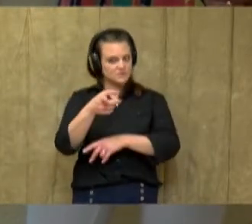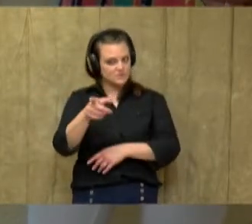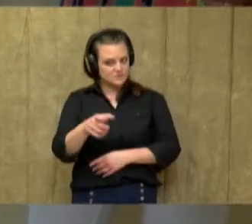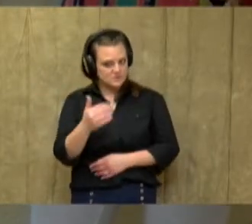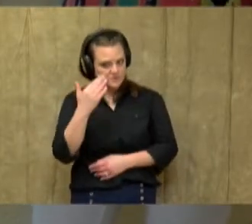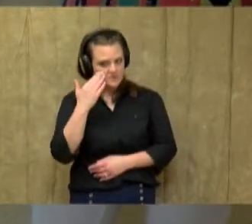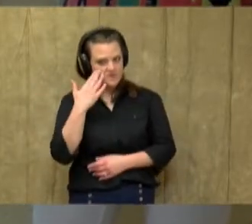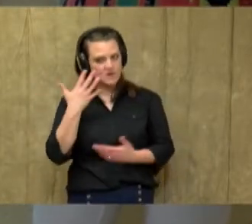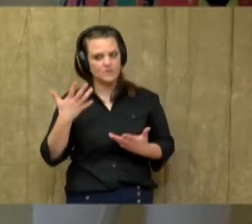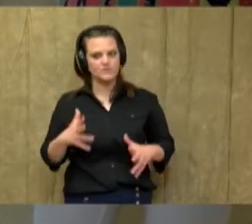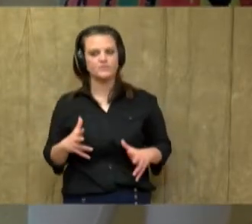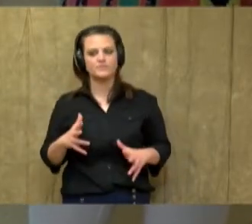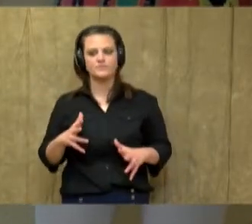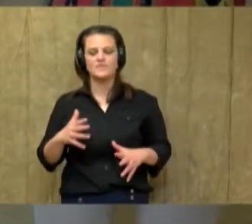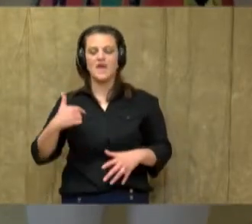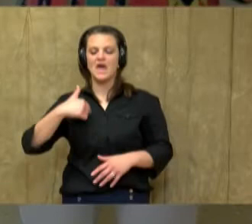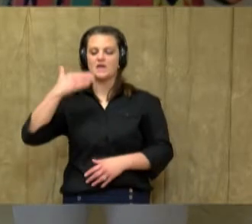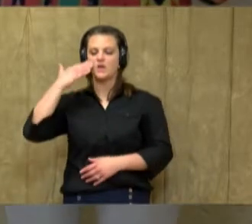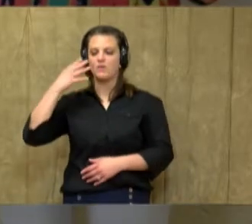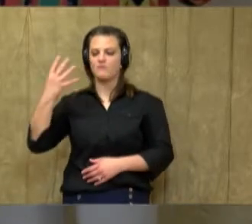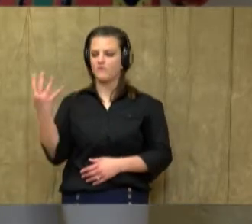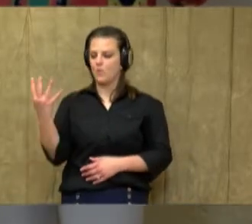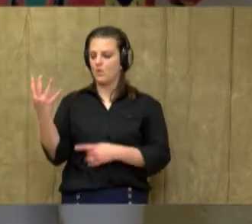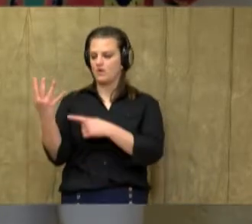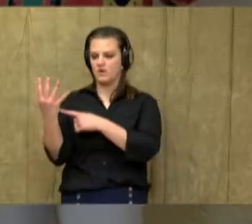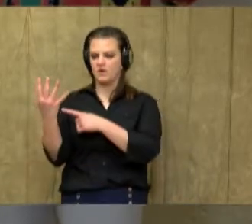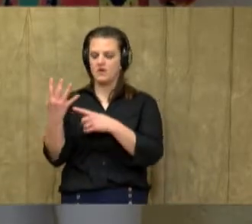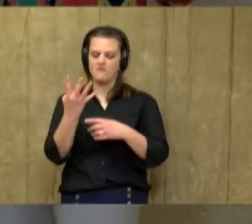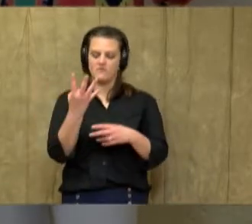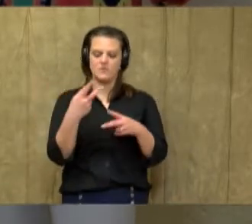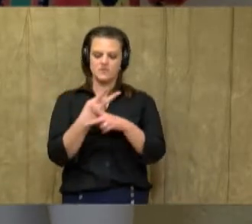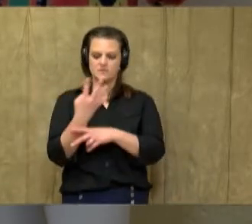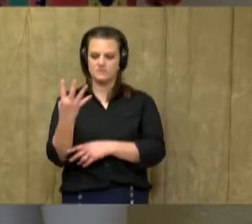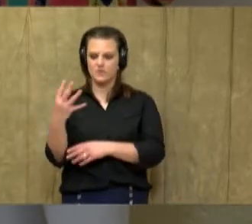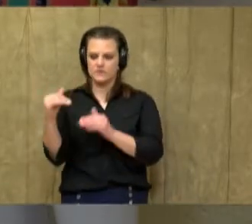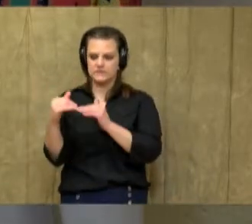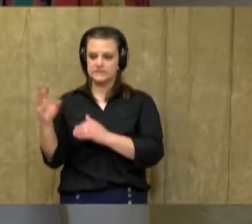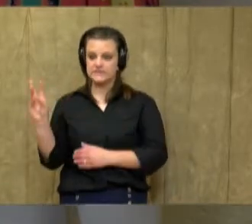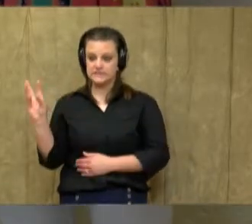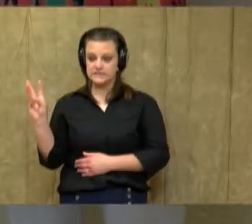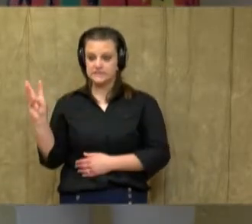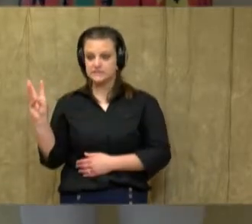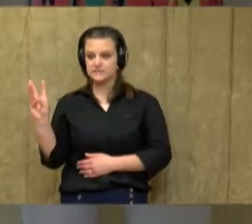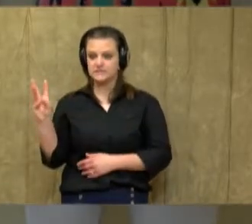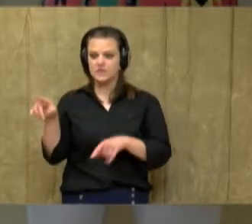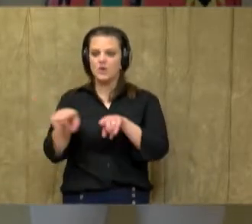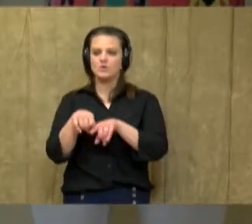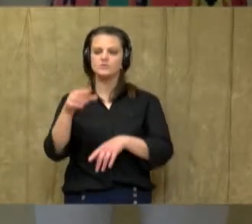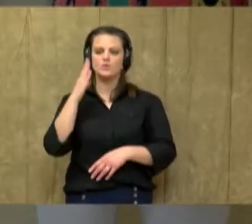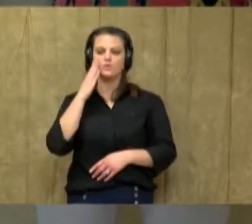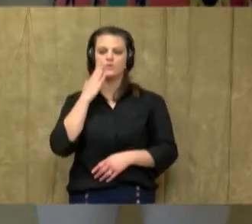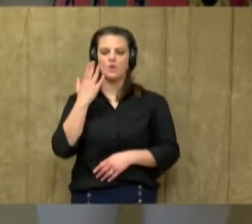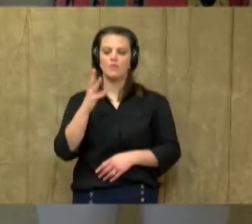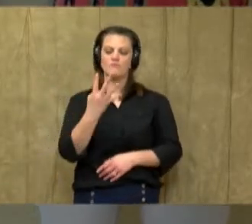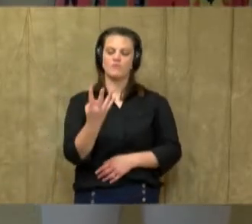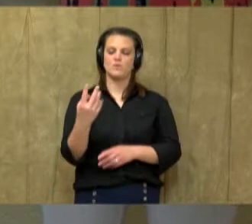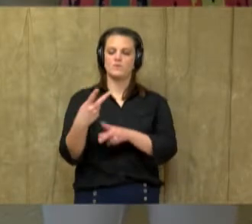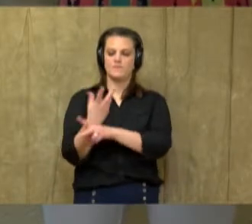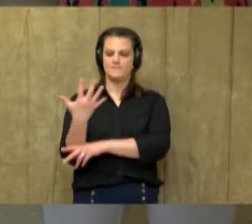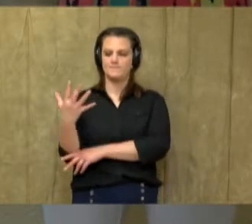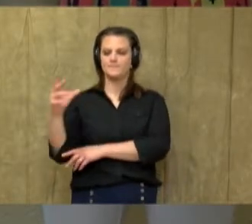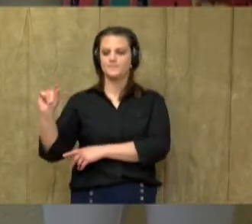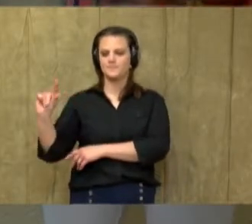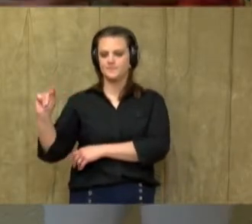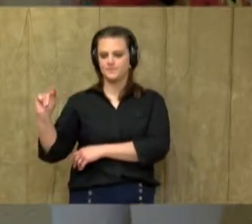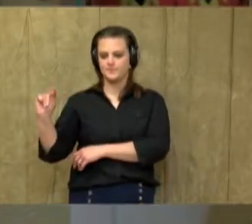fifth grade, I know that 4 times 4 is 16, and I also know that 4 times 5 is